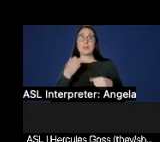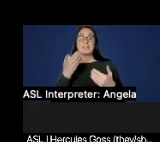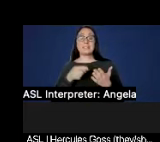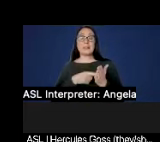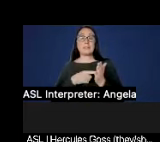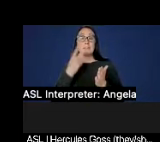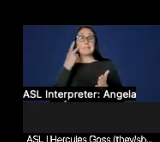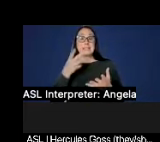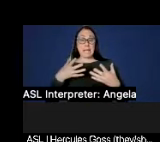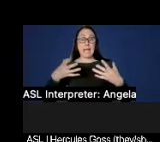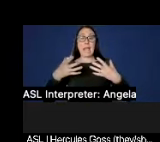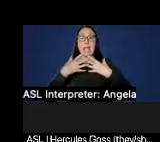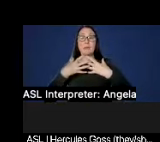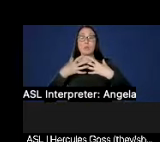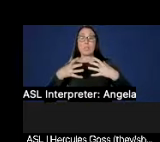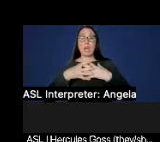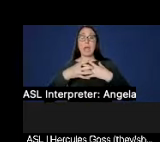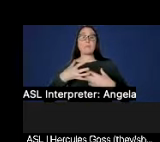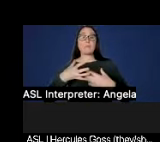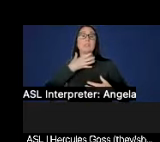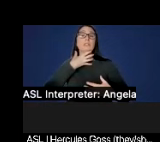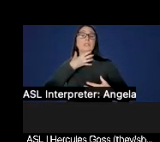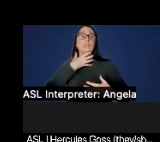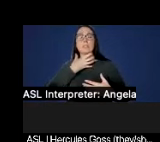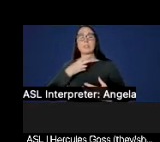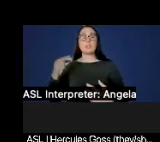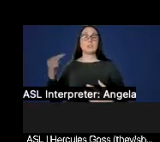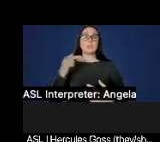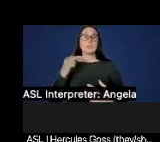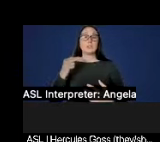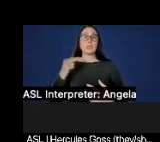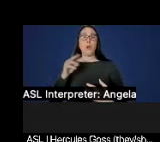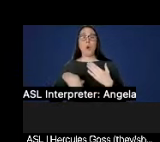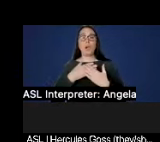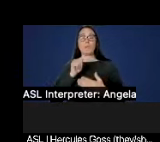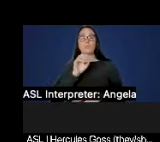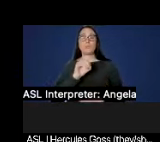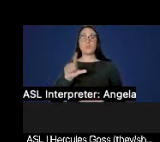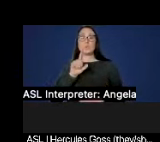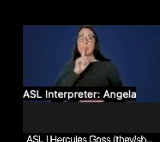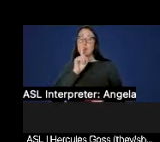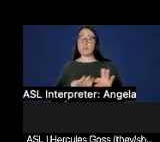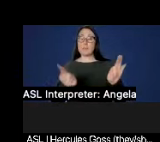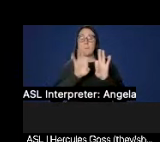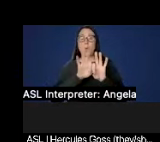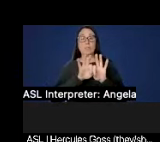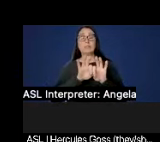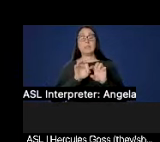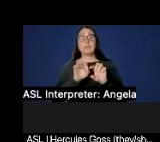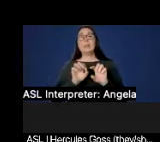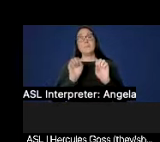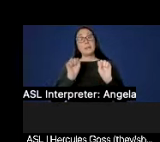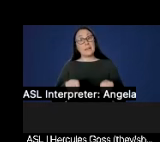of a sexual assault. All of those tools are really essential. And it can be difficult sometimes